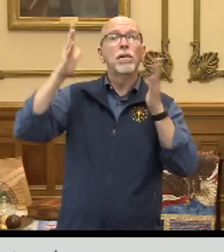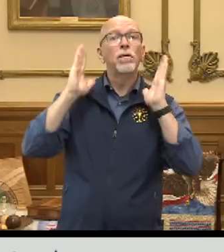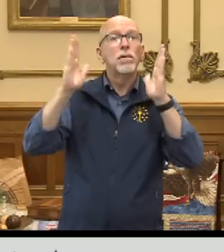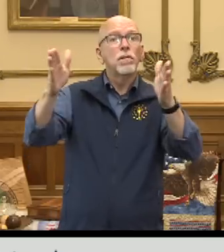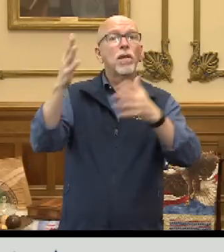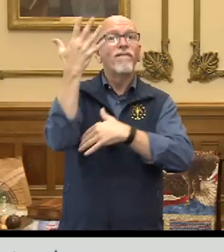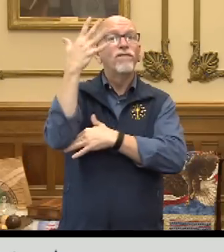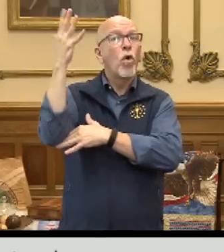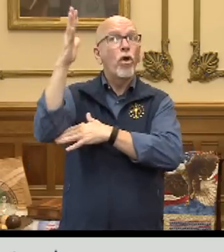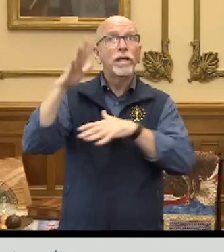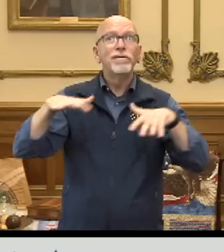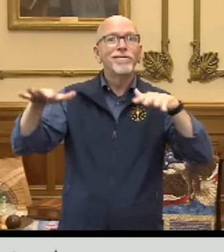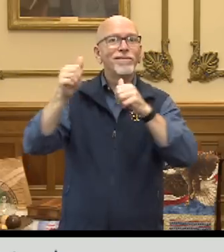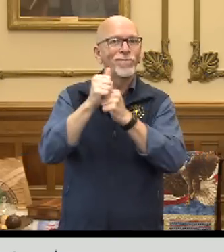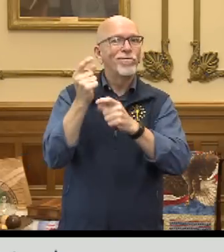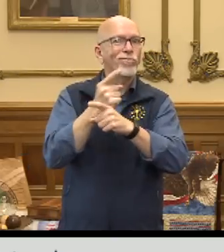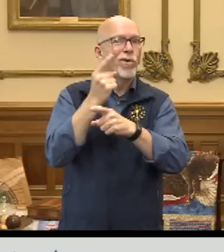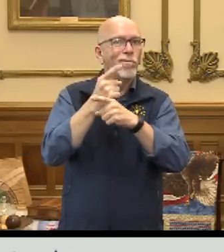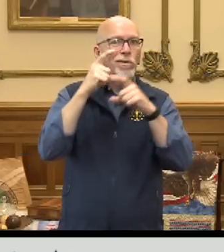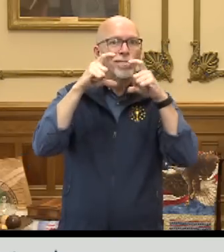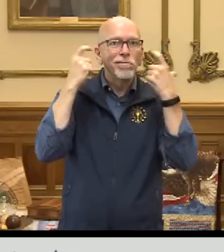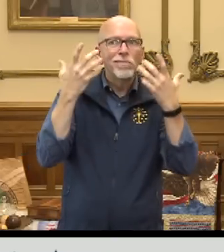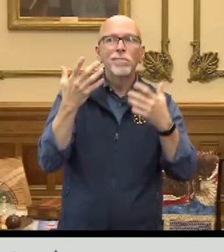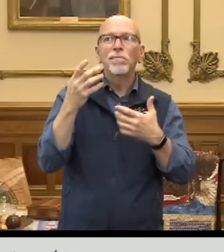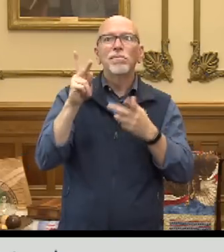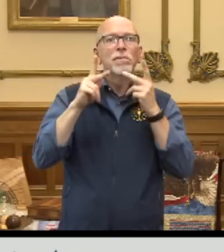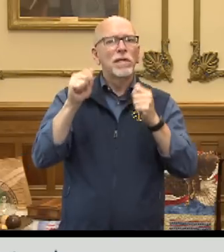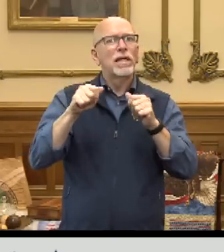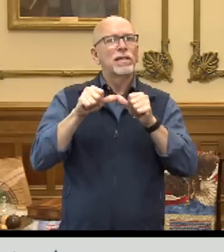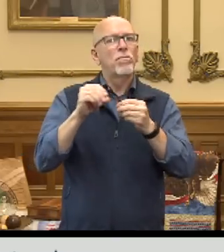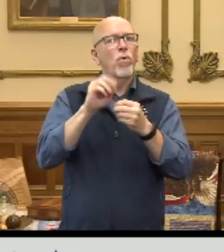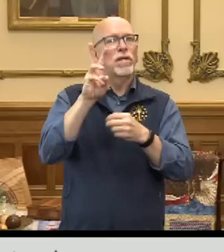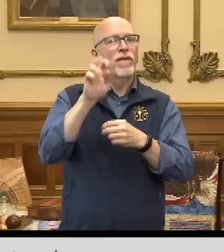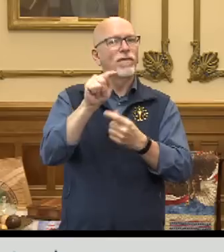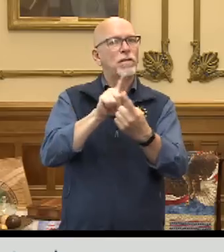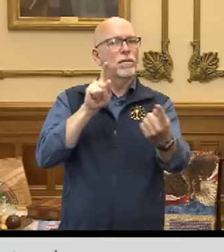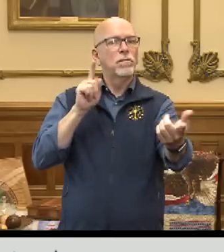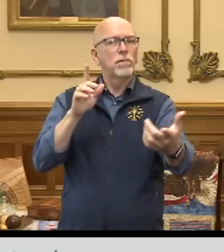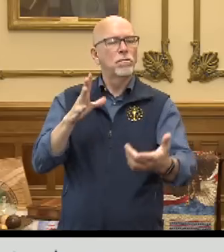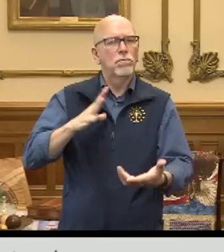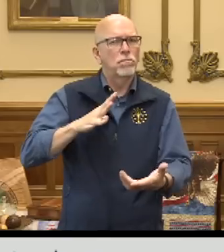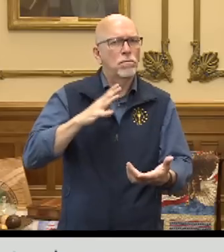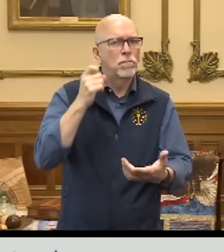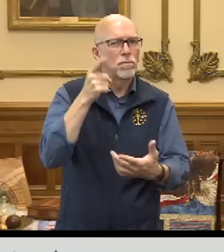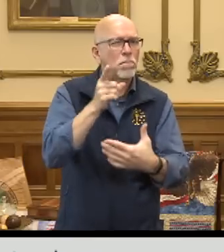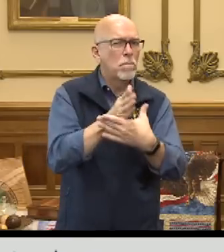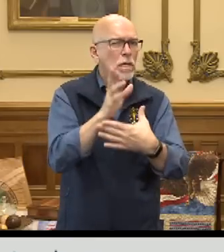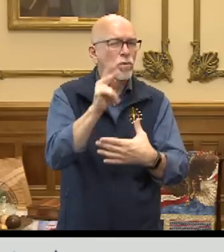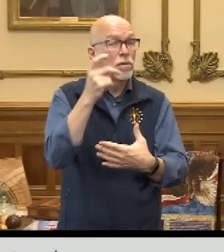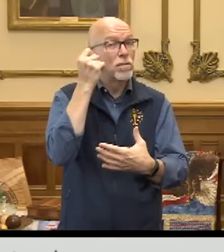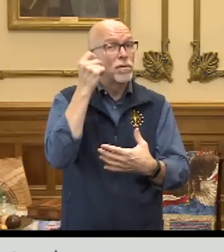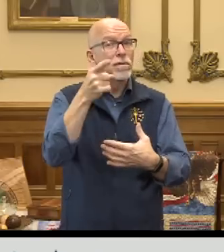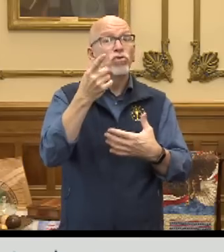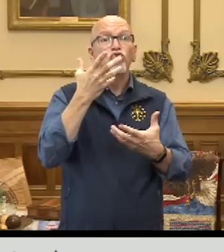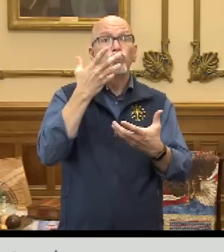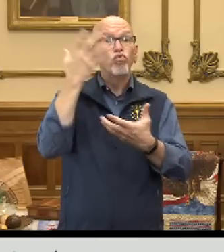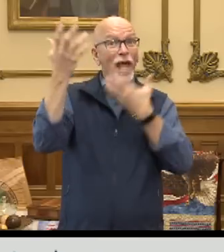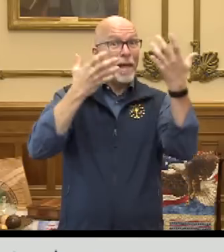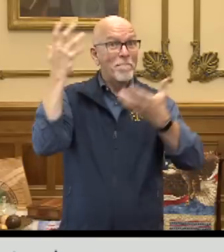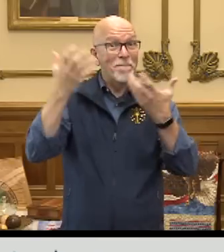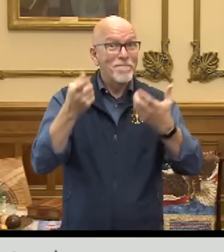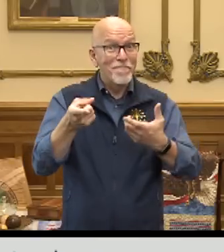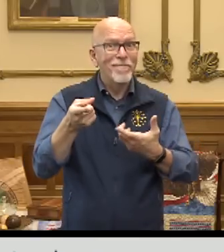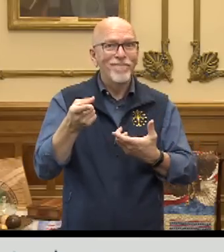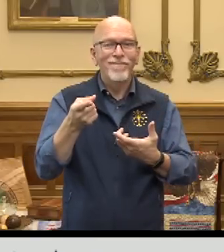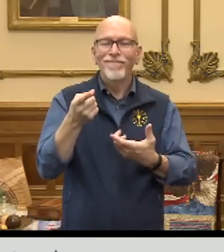haunted forest where appropriate mask use is enforced and people can remain more than 6 feet apart. Just keep in mind that scream factor that I mentioned